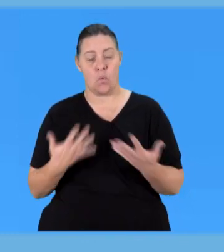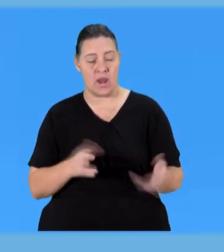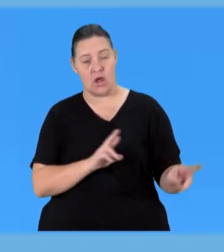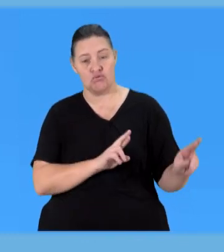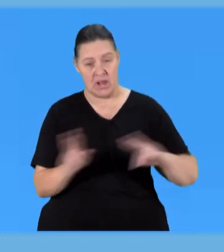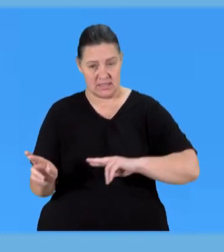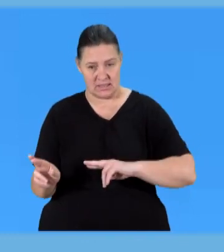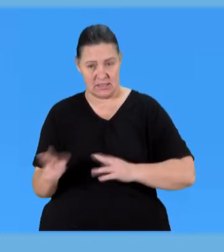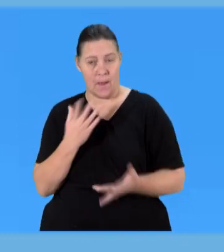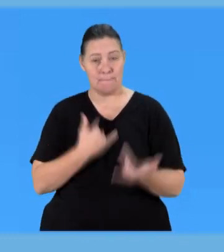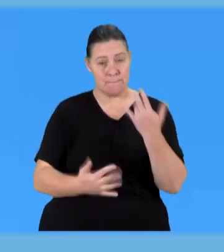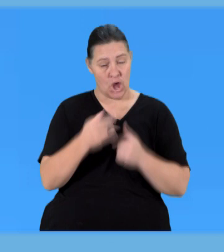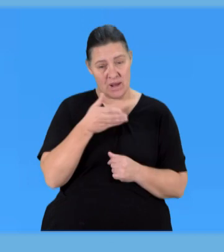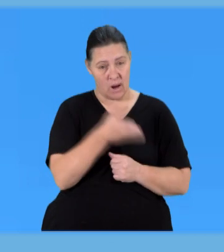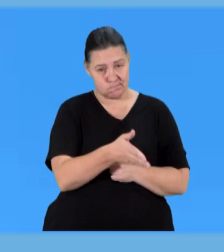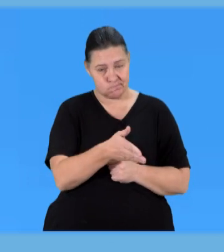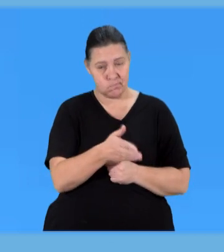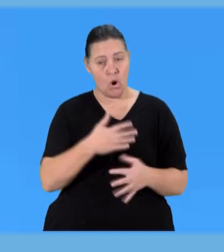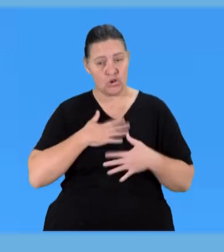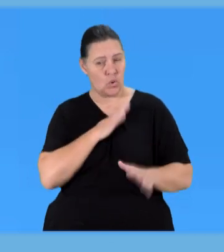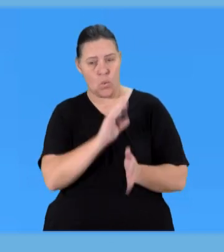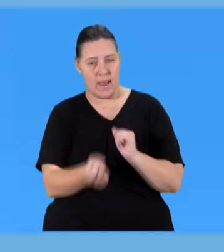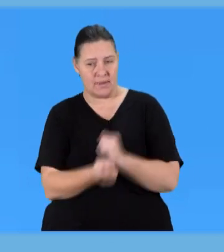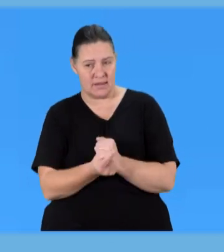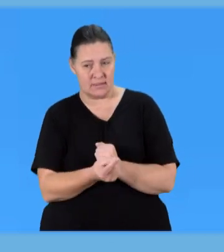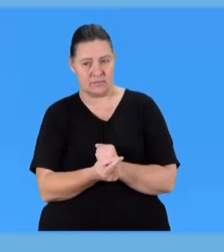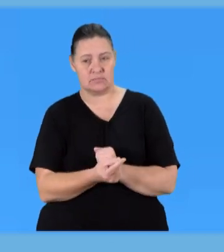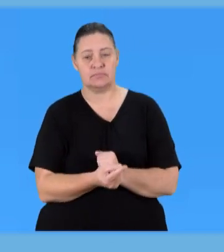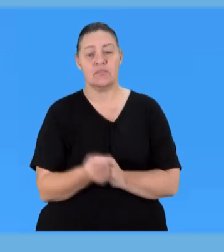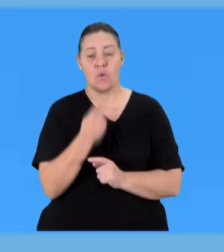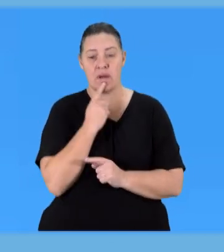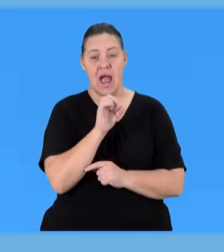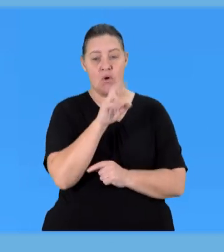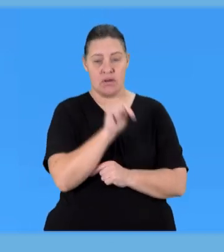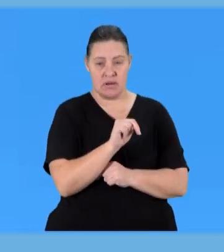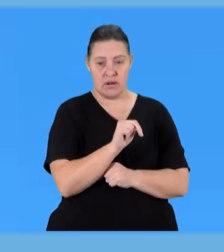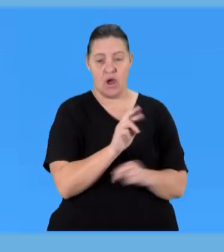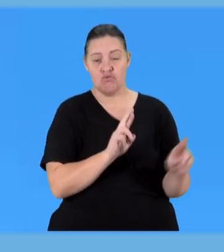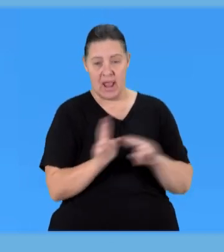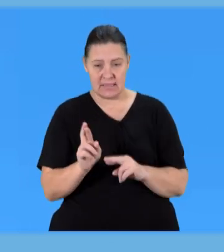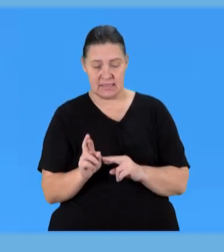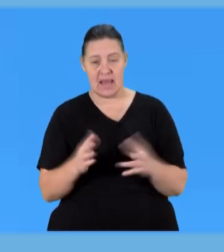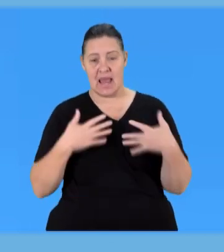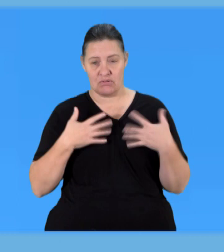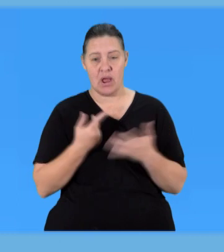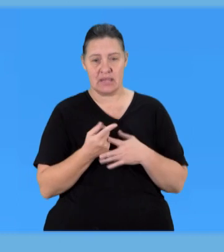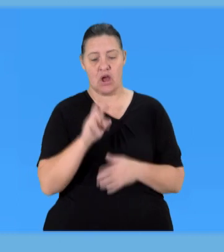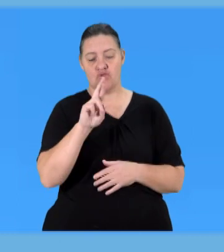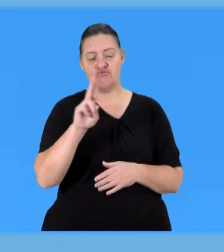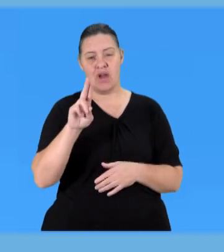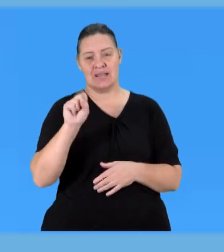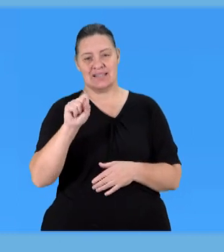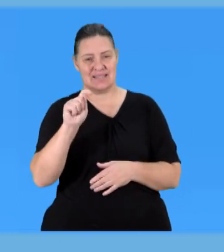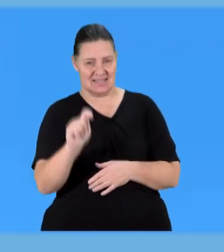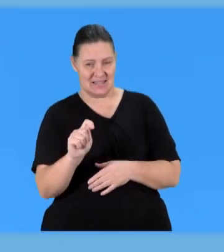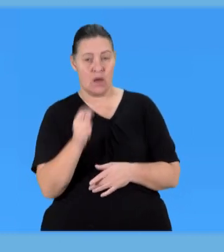when now it reacts, when it actually burns in that presence of oxygen, what happens? So when iron reacts with oxygen in the air, it